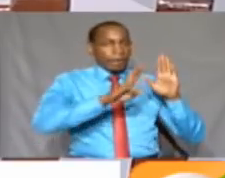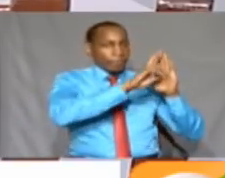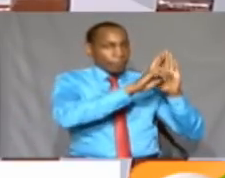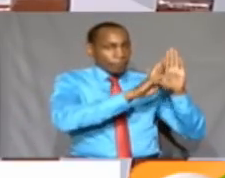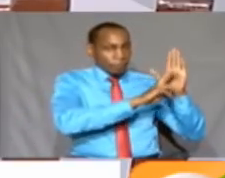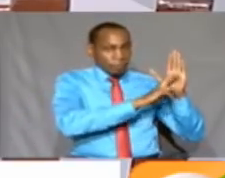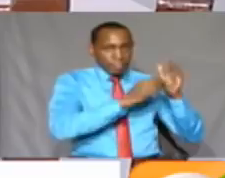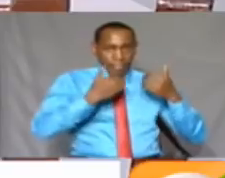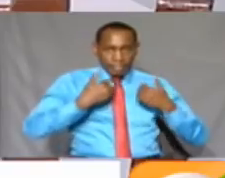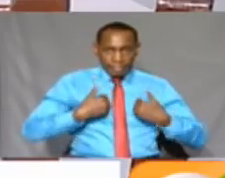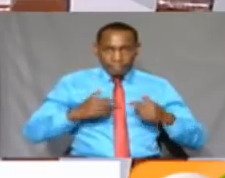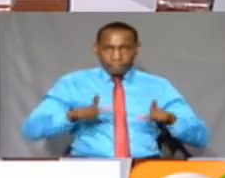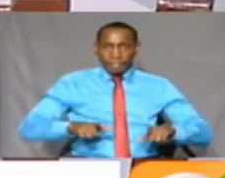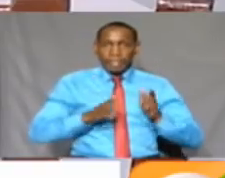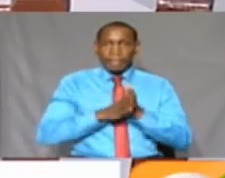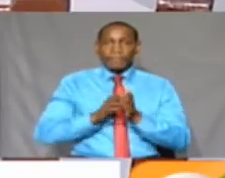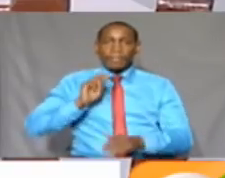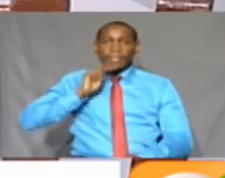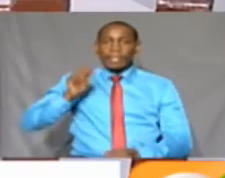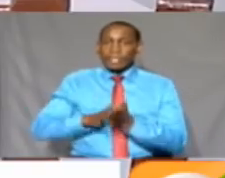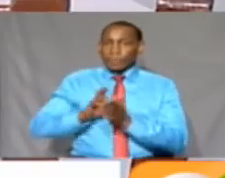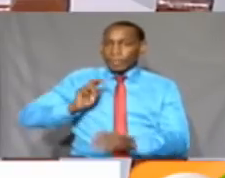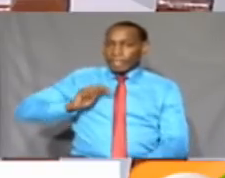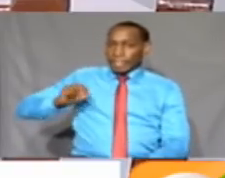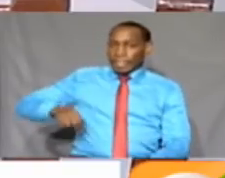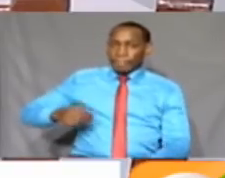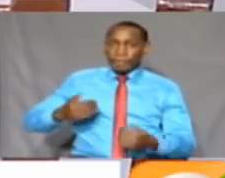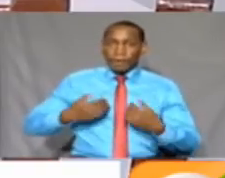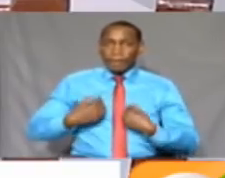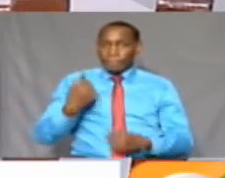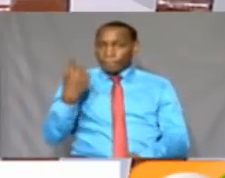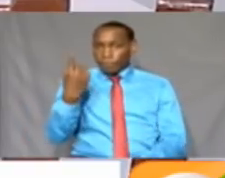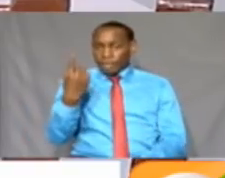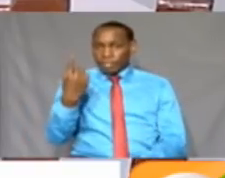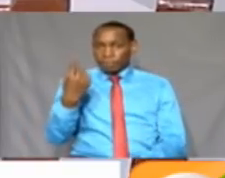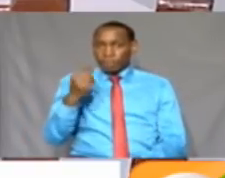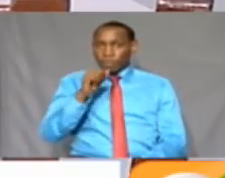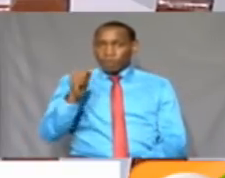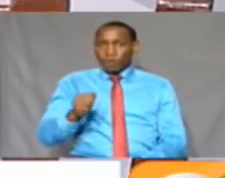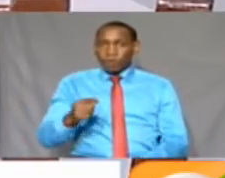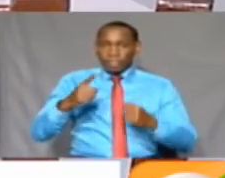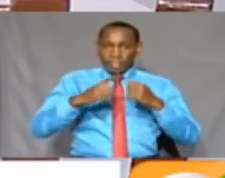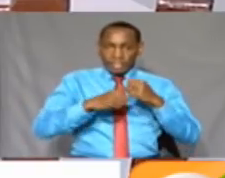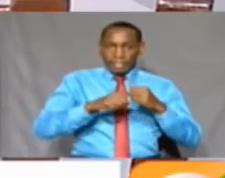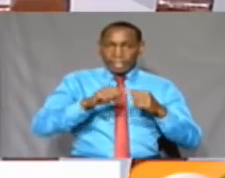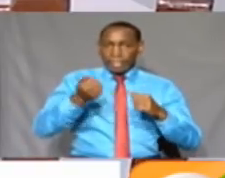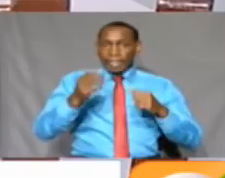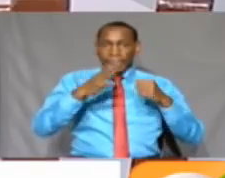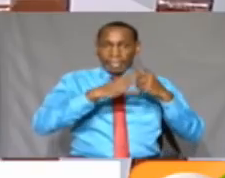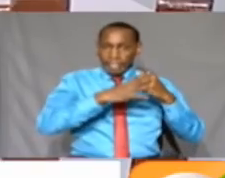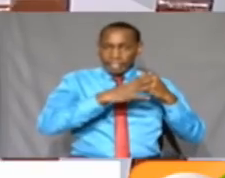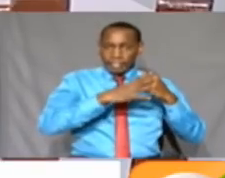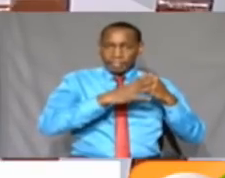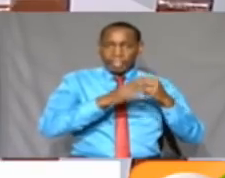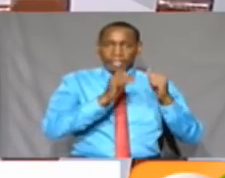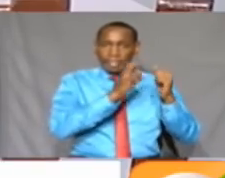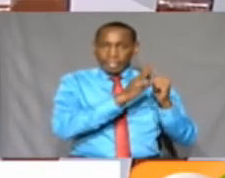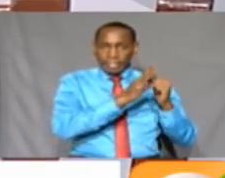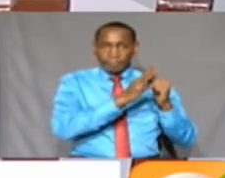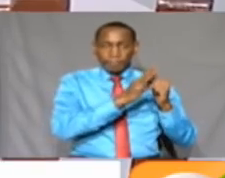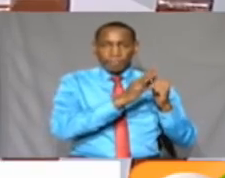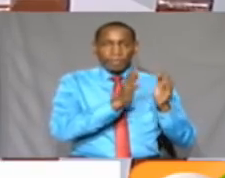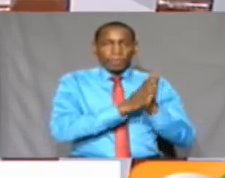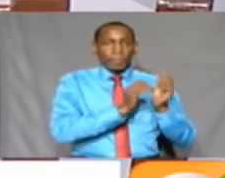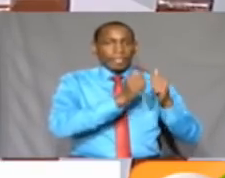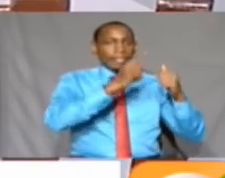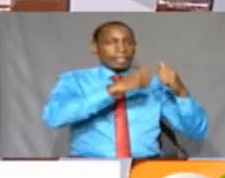with my nieces and nephews. I have one who is 6 years, I have one who is 9, I have 13, and I